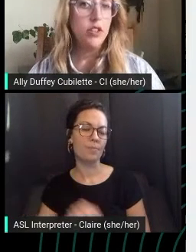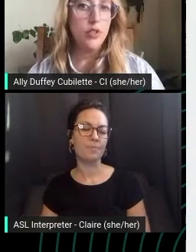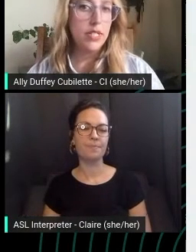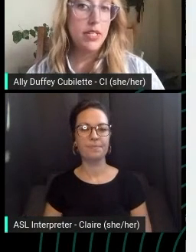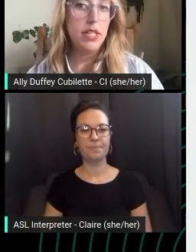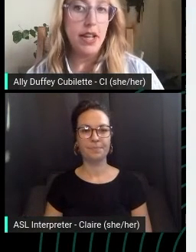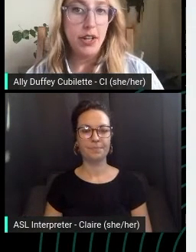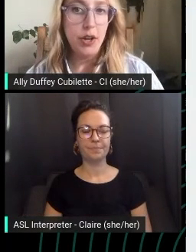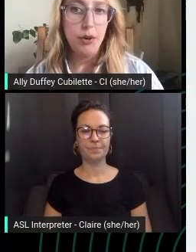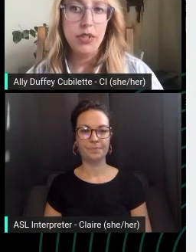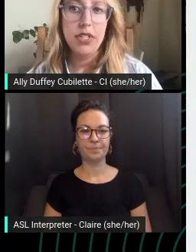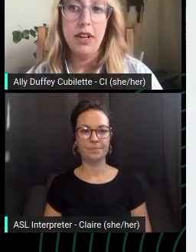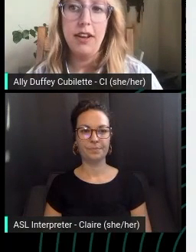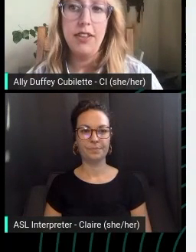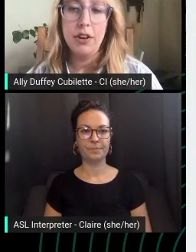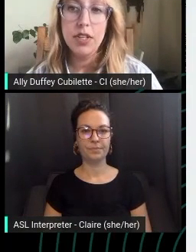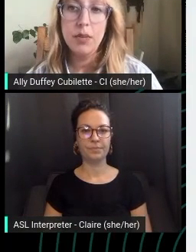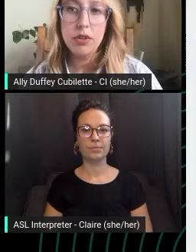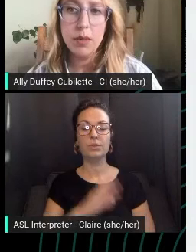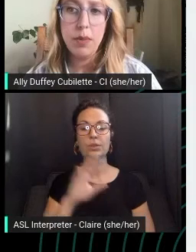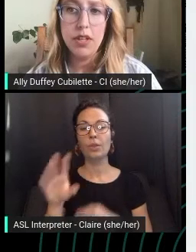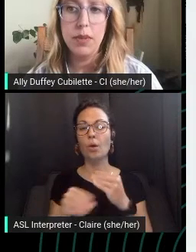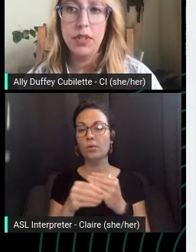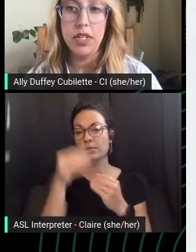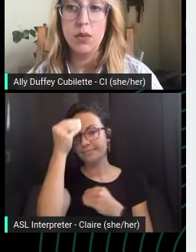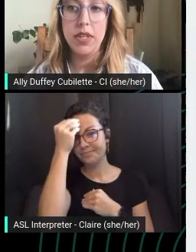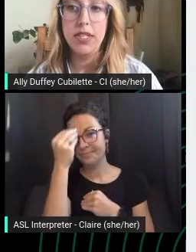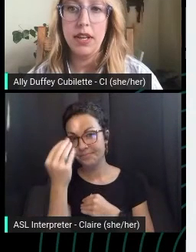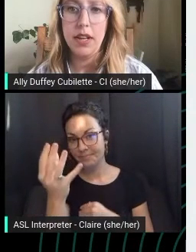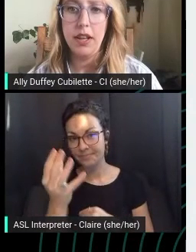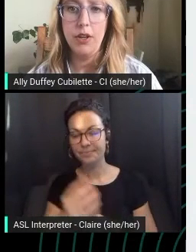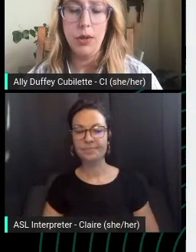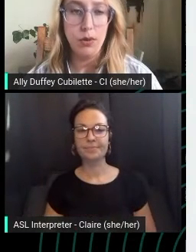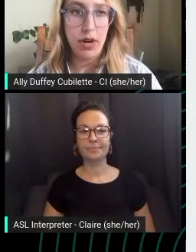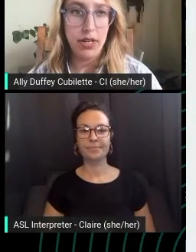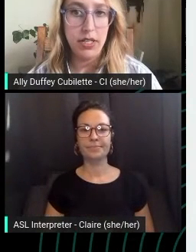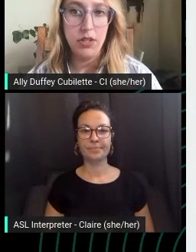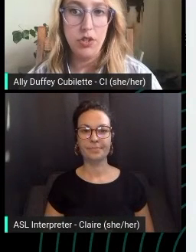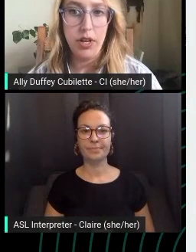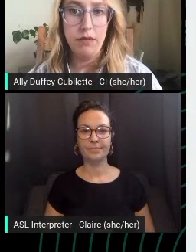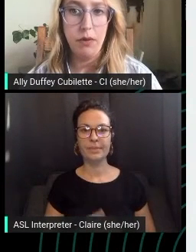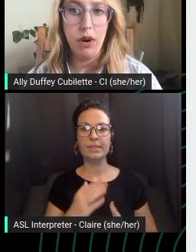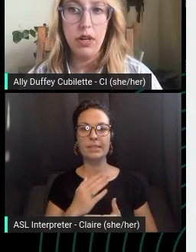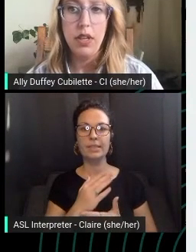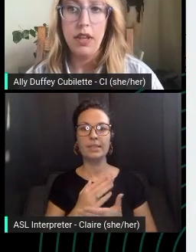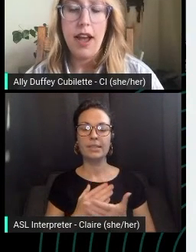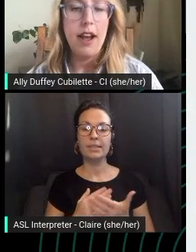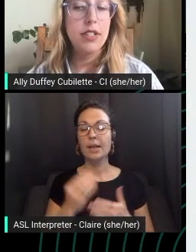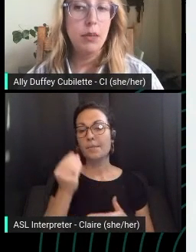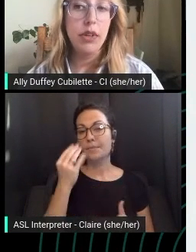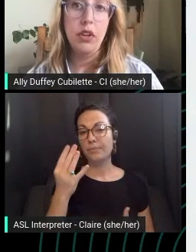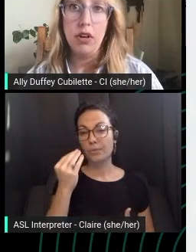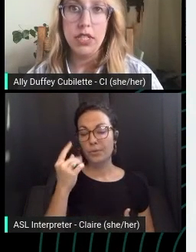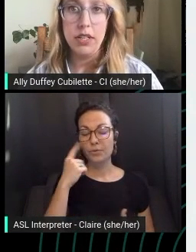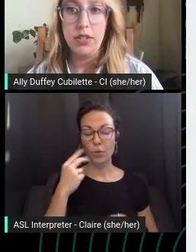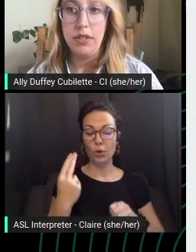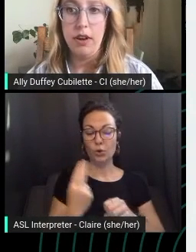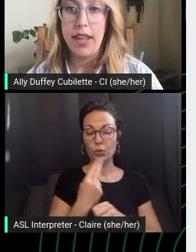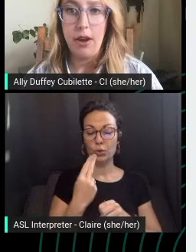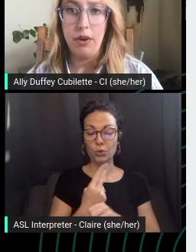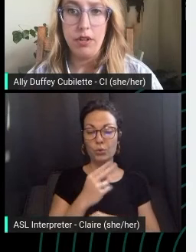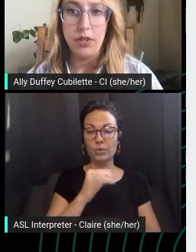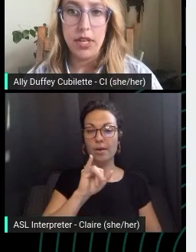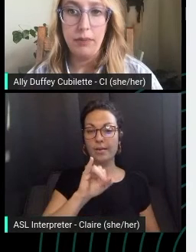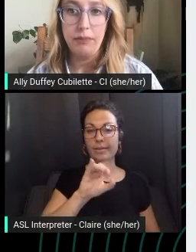Kind of an interesting side note, there are some interesting possibilities with sending a user ID to GA4 as someone logs into